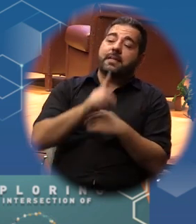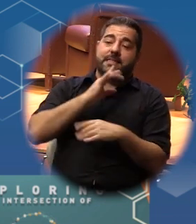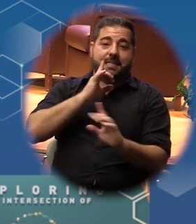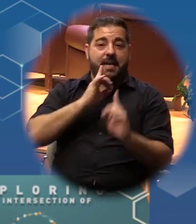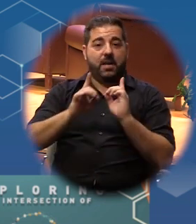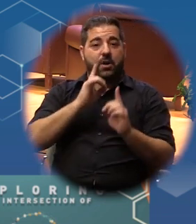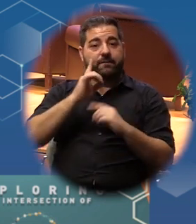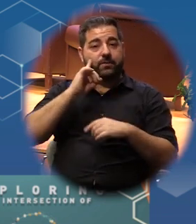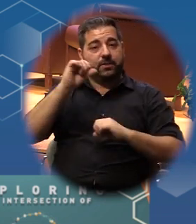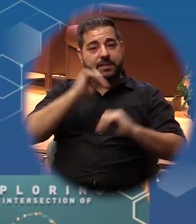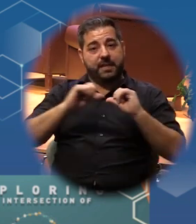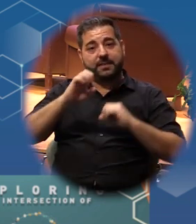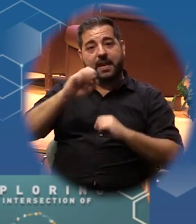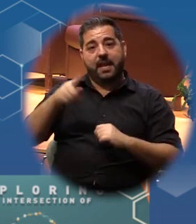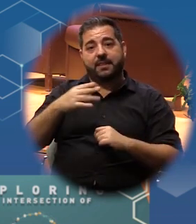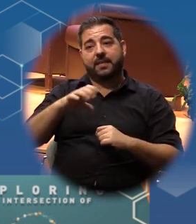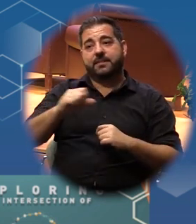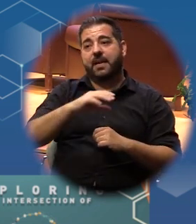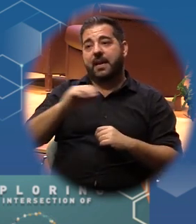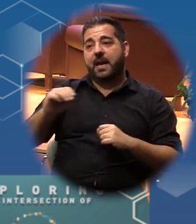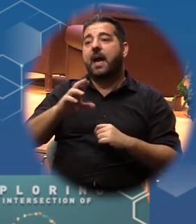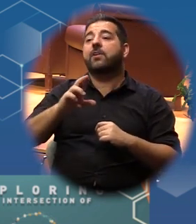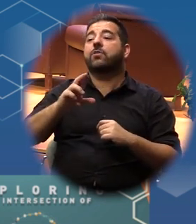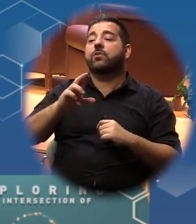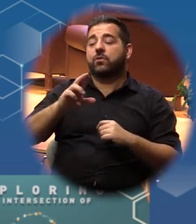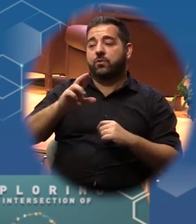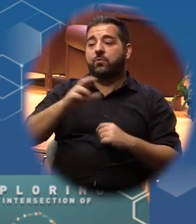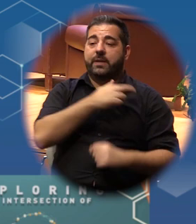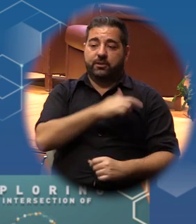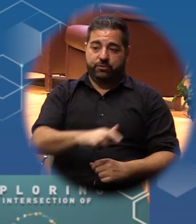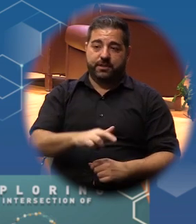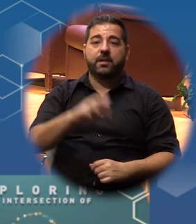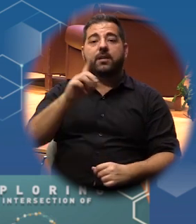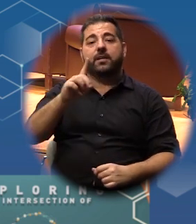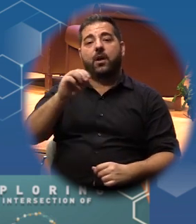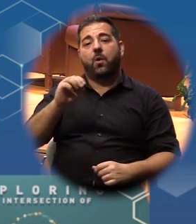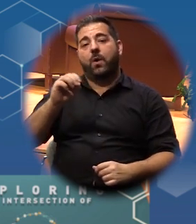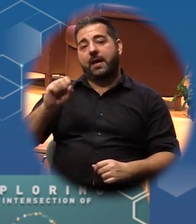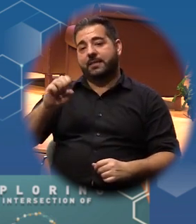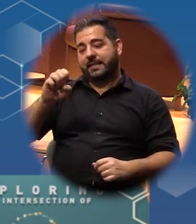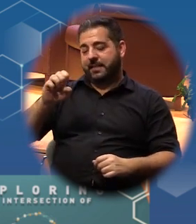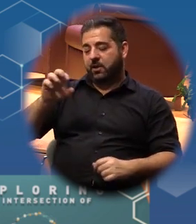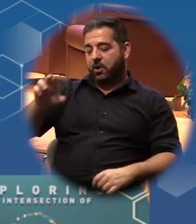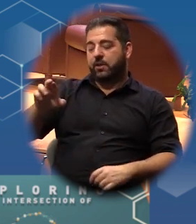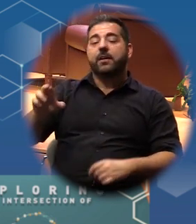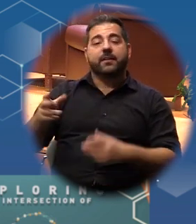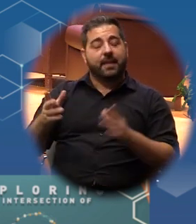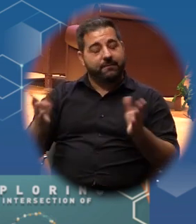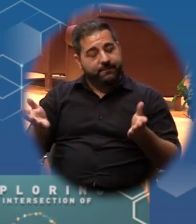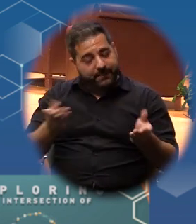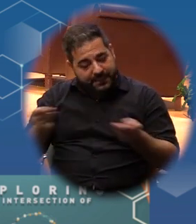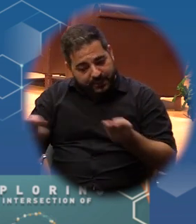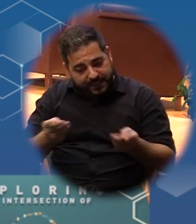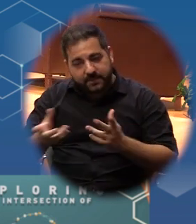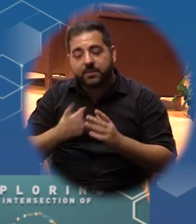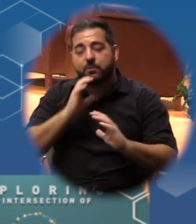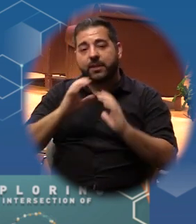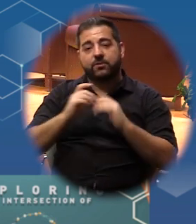Dialogue on Science, Ethics, and Religion, or DOSER, affectionately, which facilitates communication and engagement